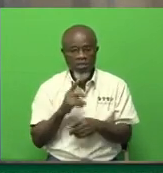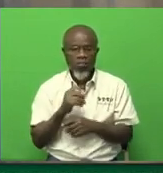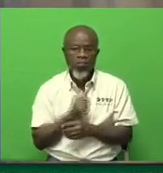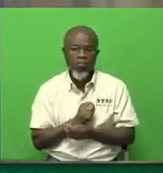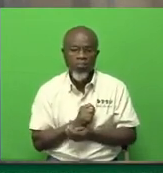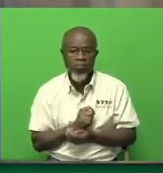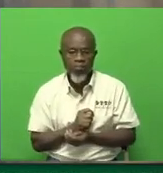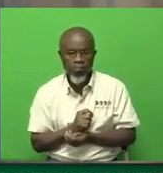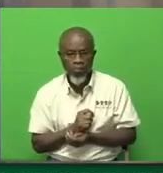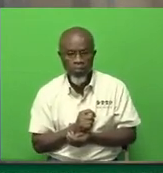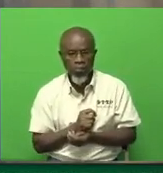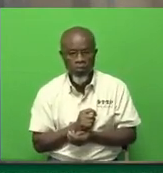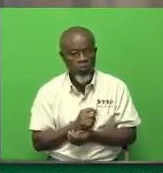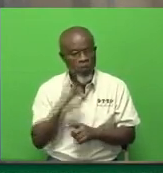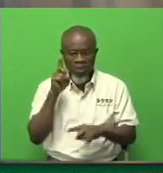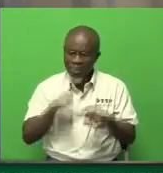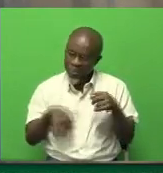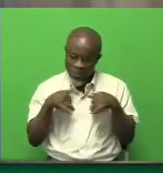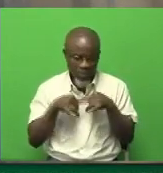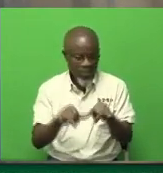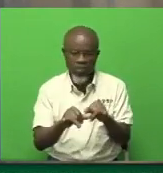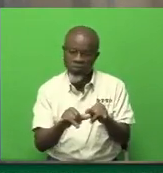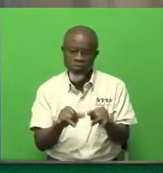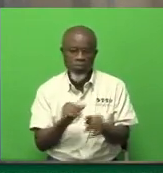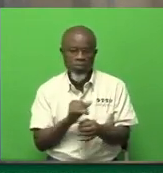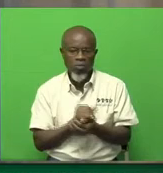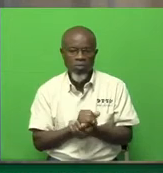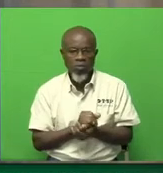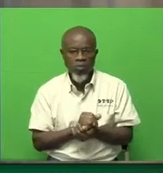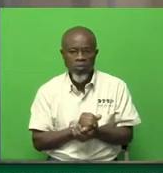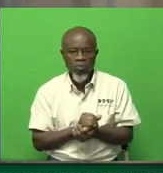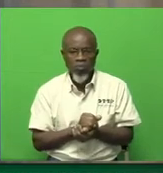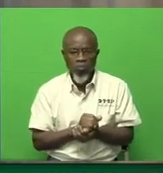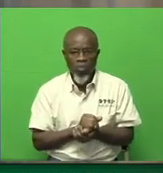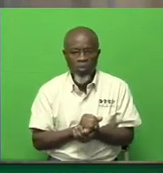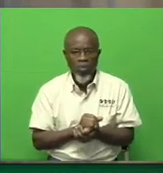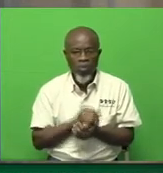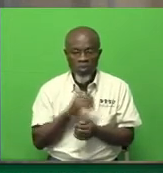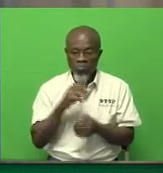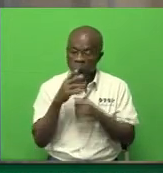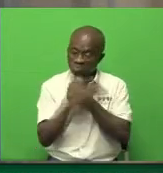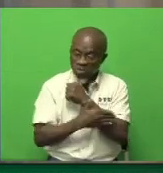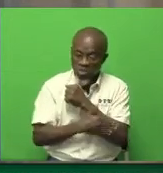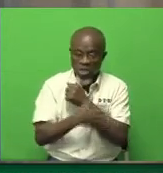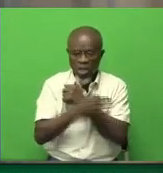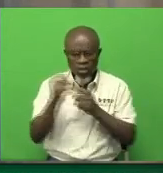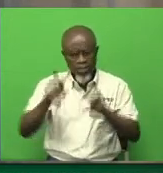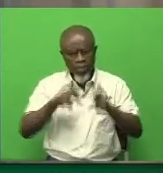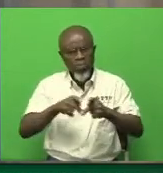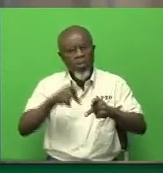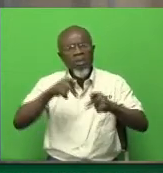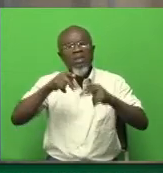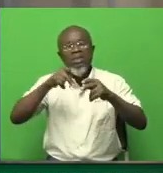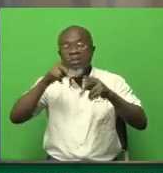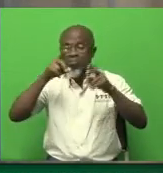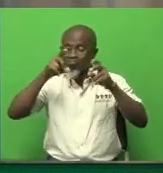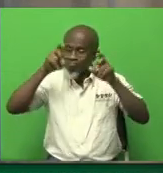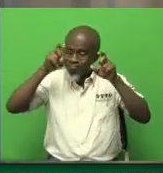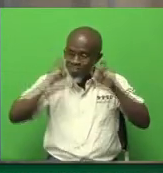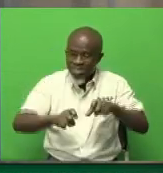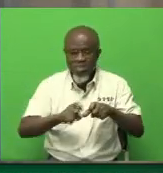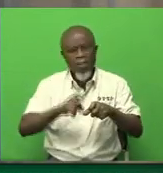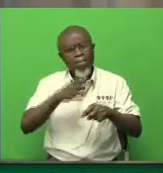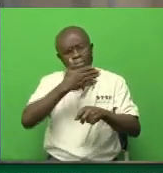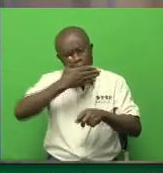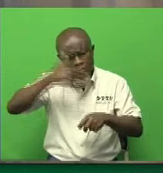we cannot go on this way our country and people deserve better we deserve a government that cares about